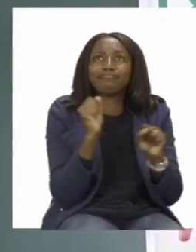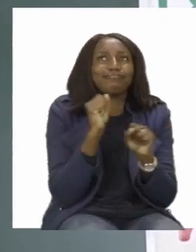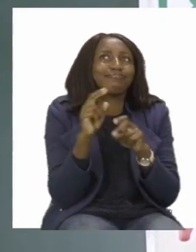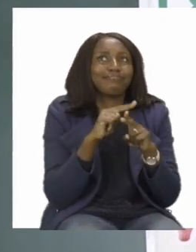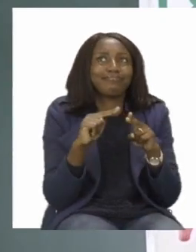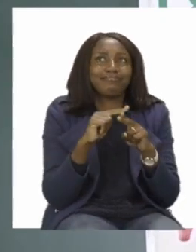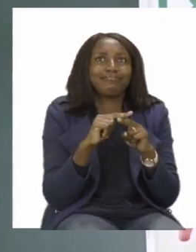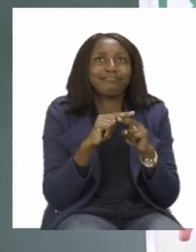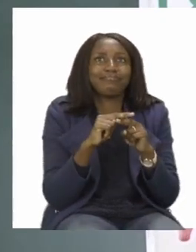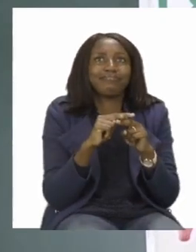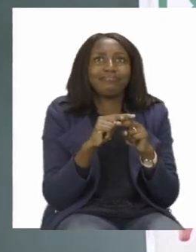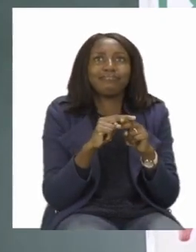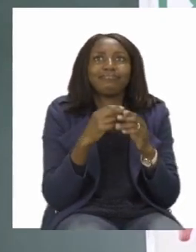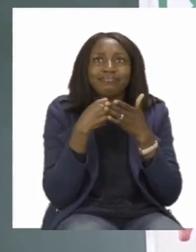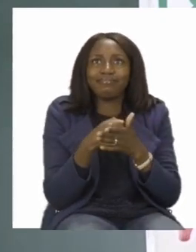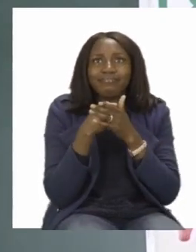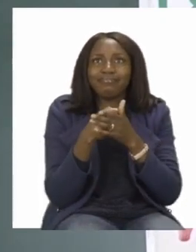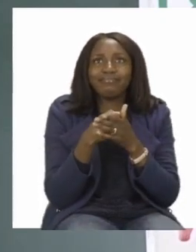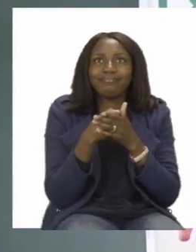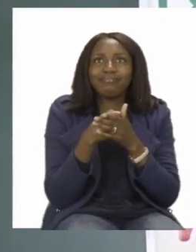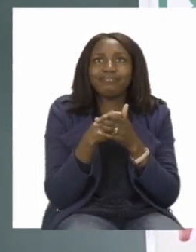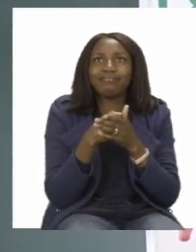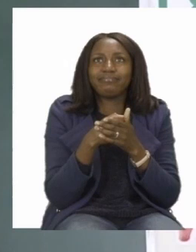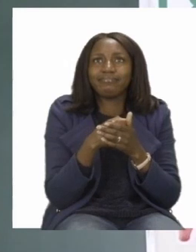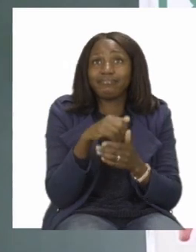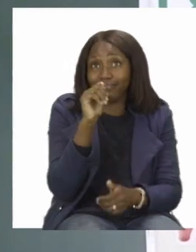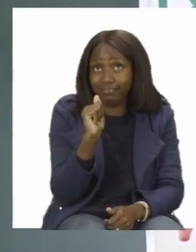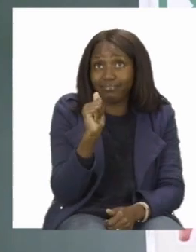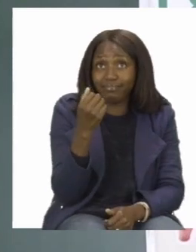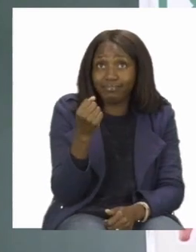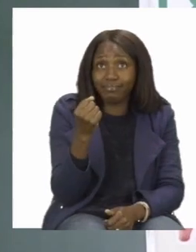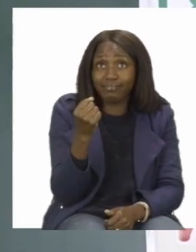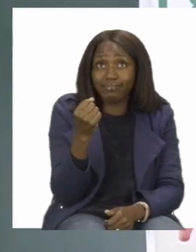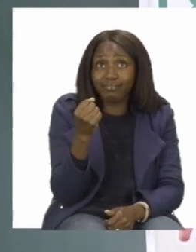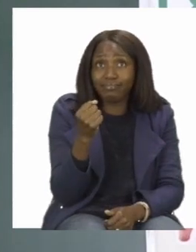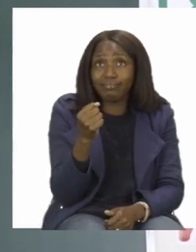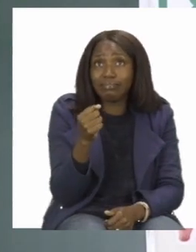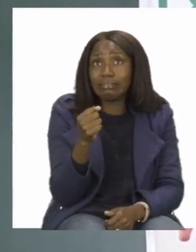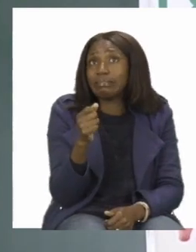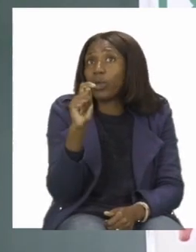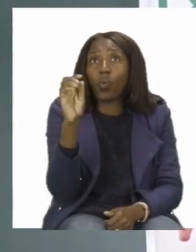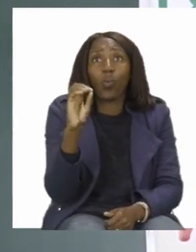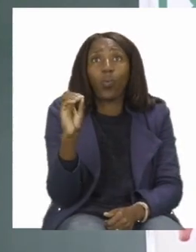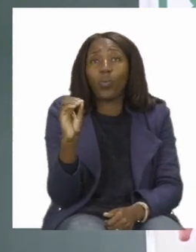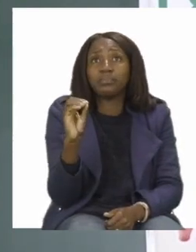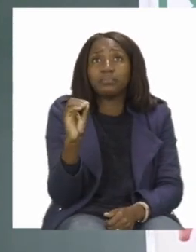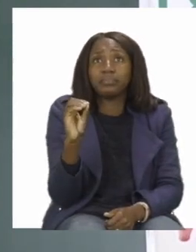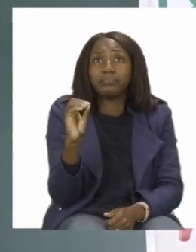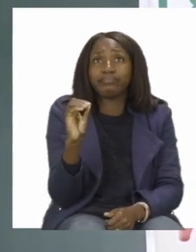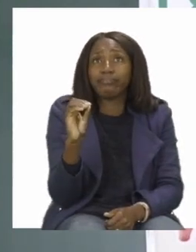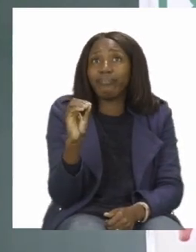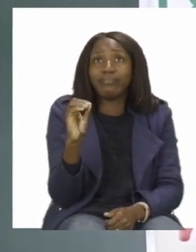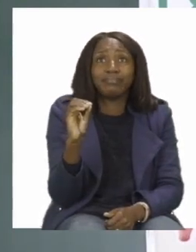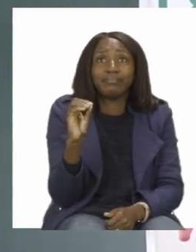one. Let's try. Let's keep going. I found an A, but there's no T around that A.